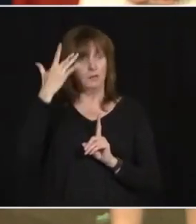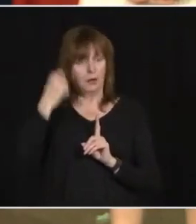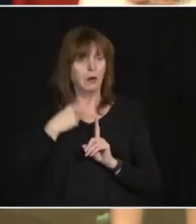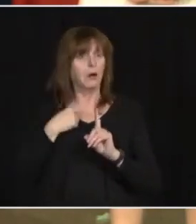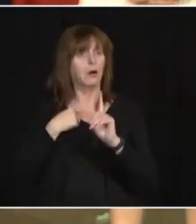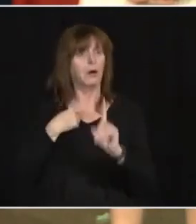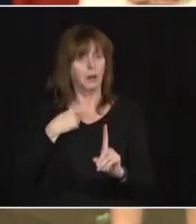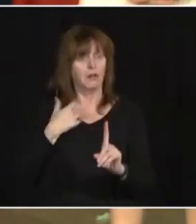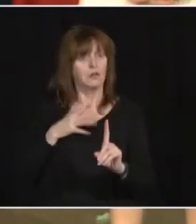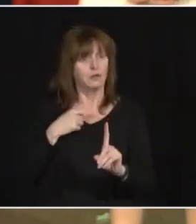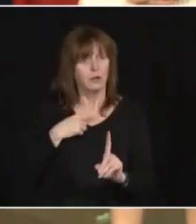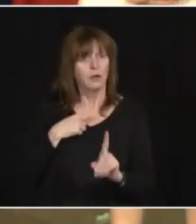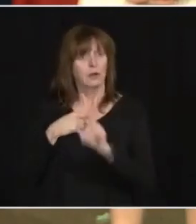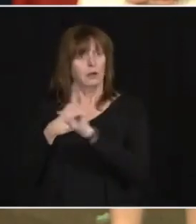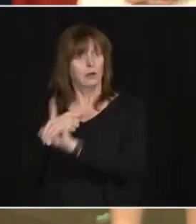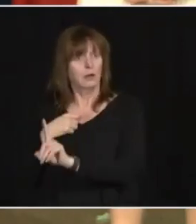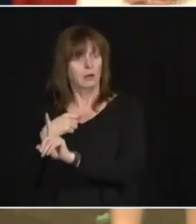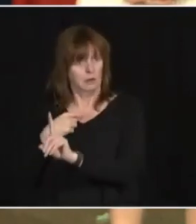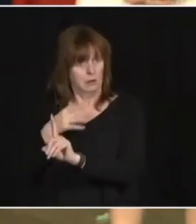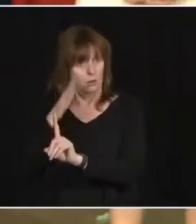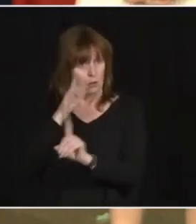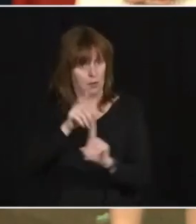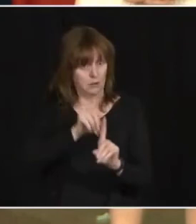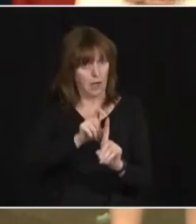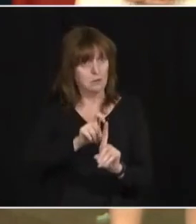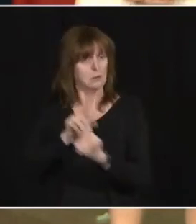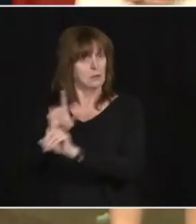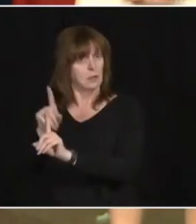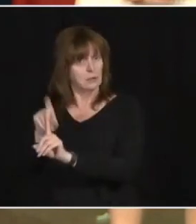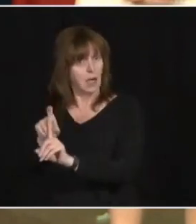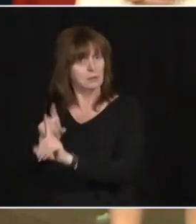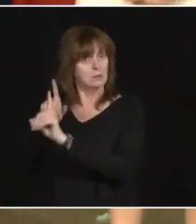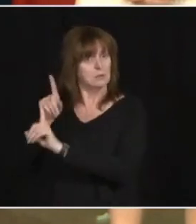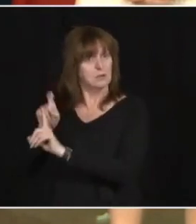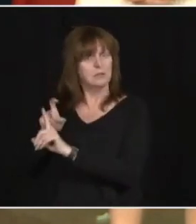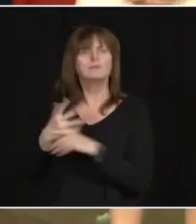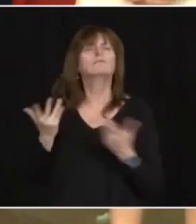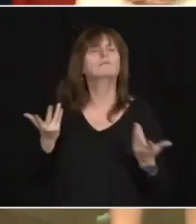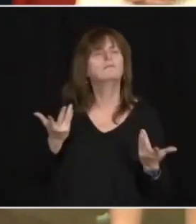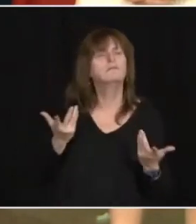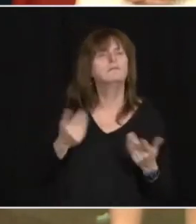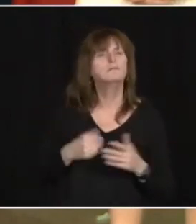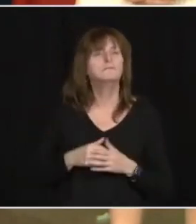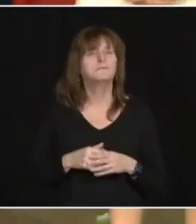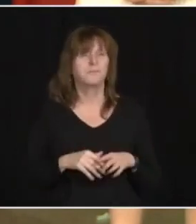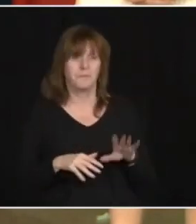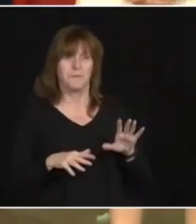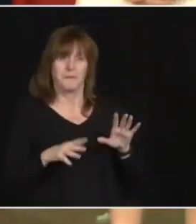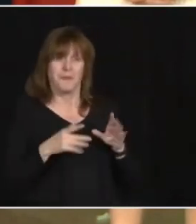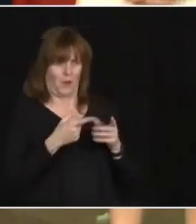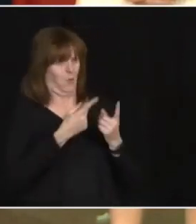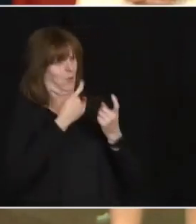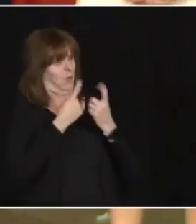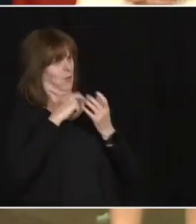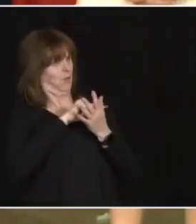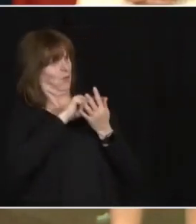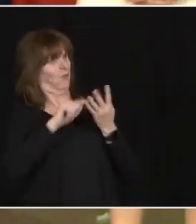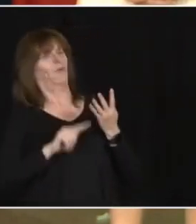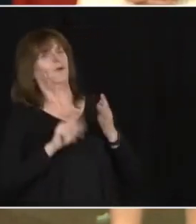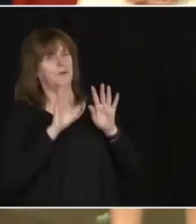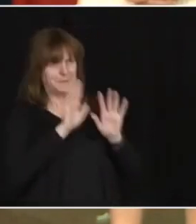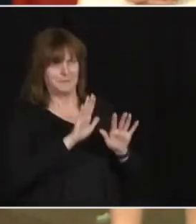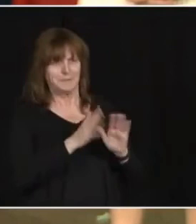take a COVID-19 test before starting employment? So a few questions in there. The first one revolves